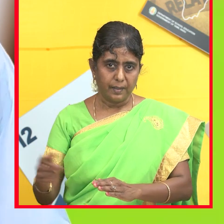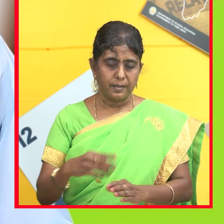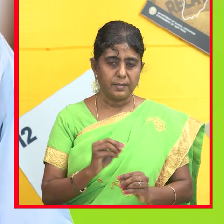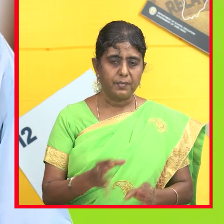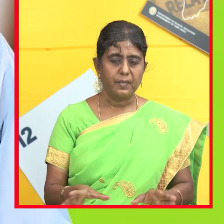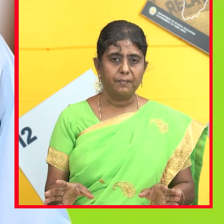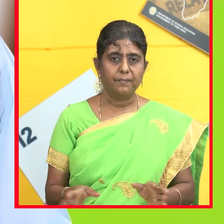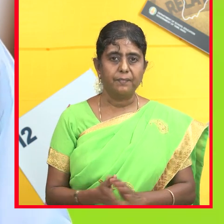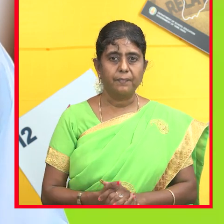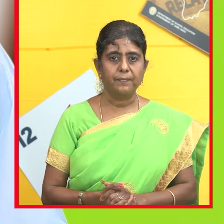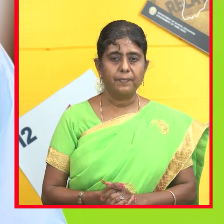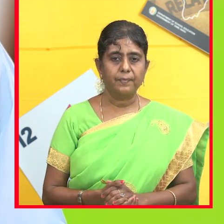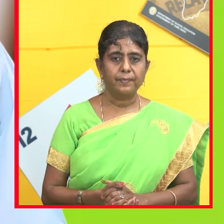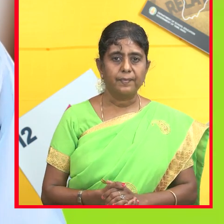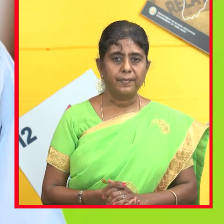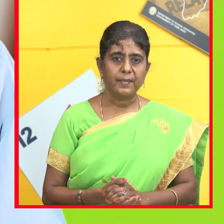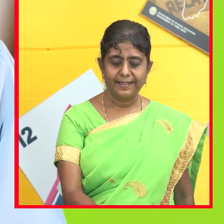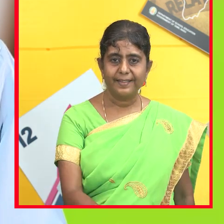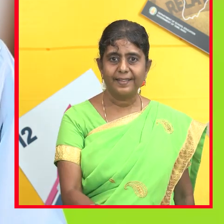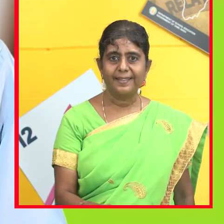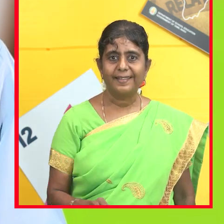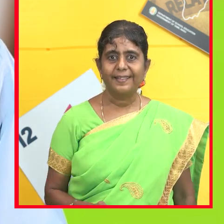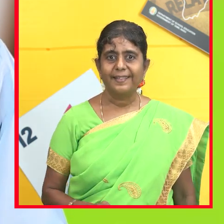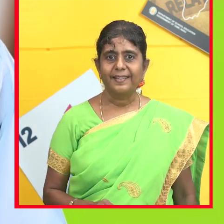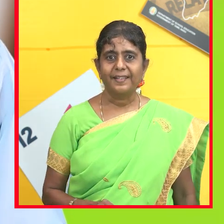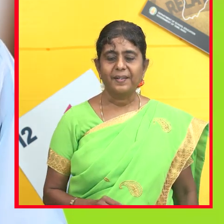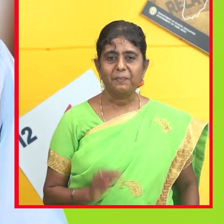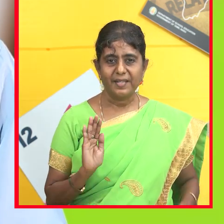remaining question in the next episode.